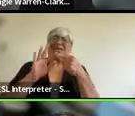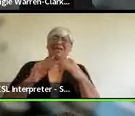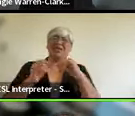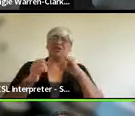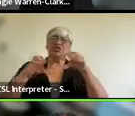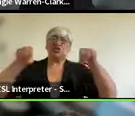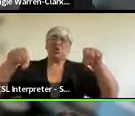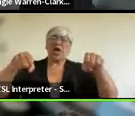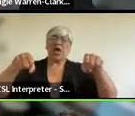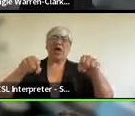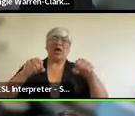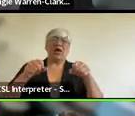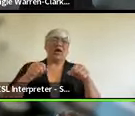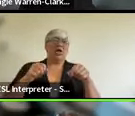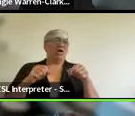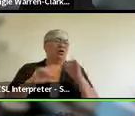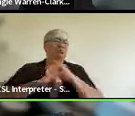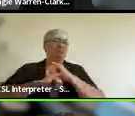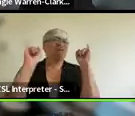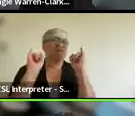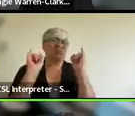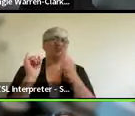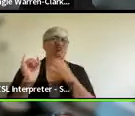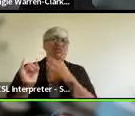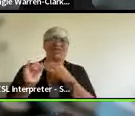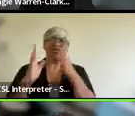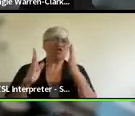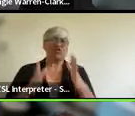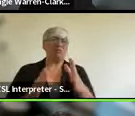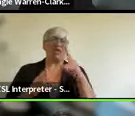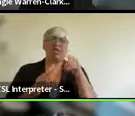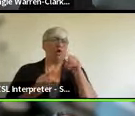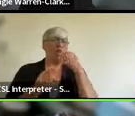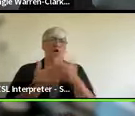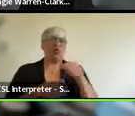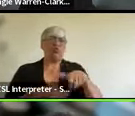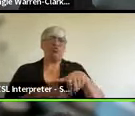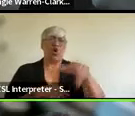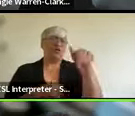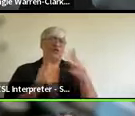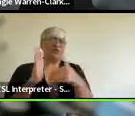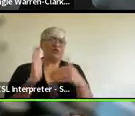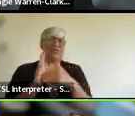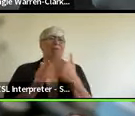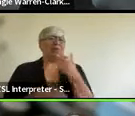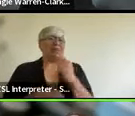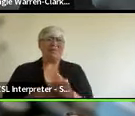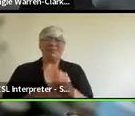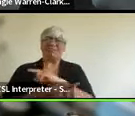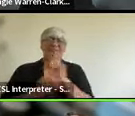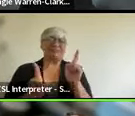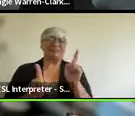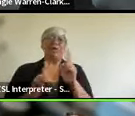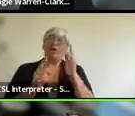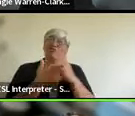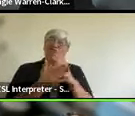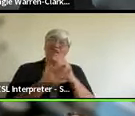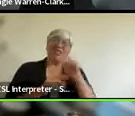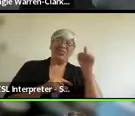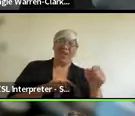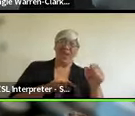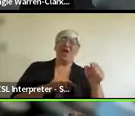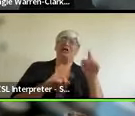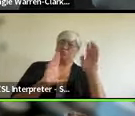These people are dangerous on footpaths. They shouldn't be there. They shouldn't be there in New Zealand, please. So very encouraging to see that level